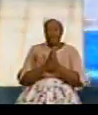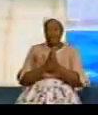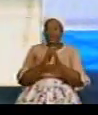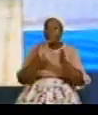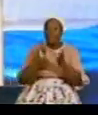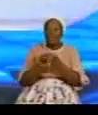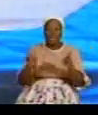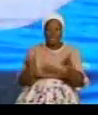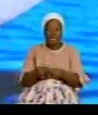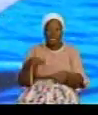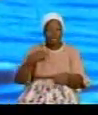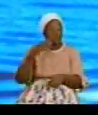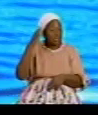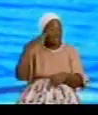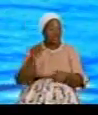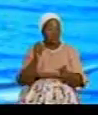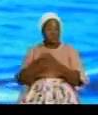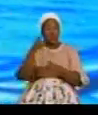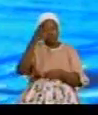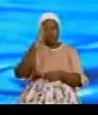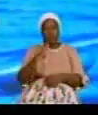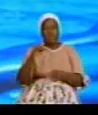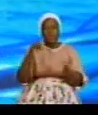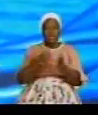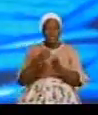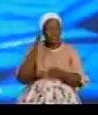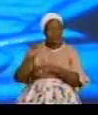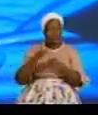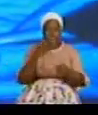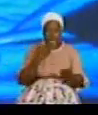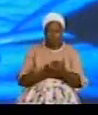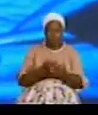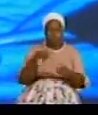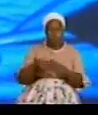we hear the word of God, it will do good